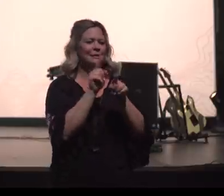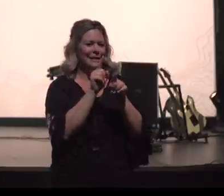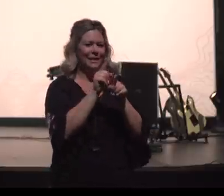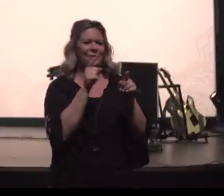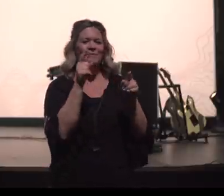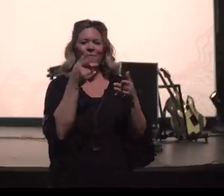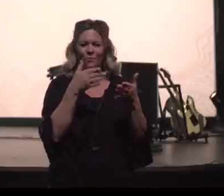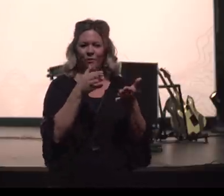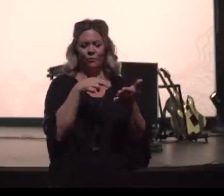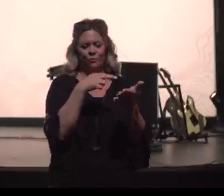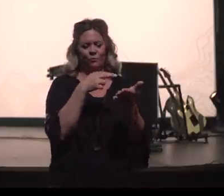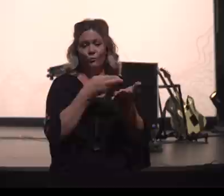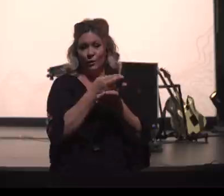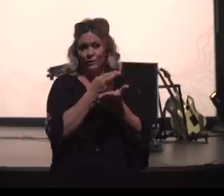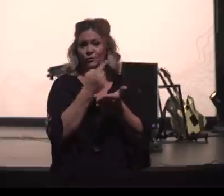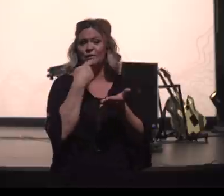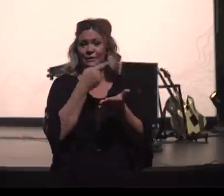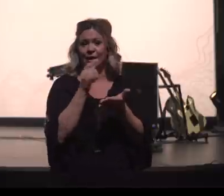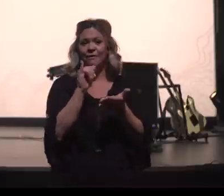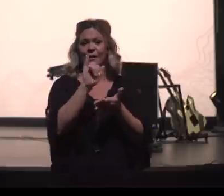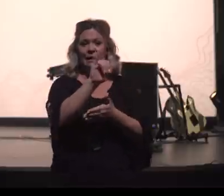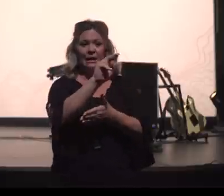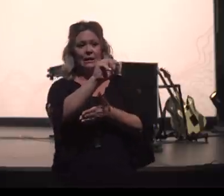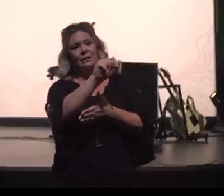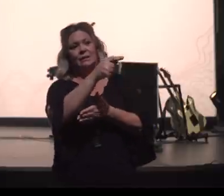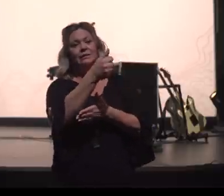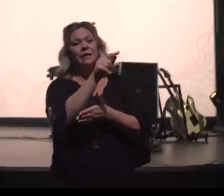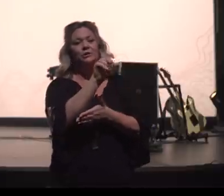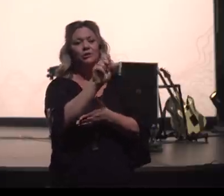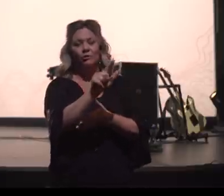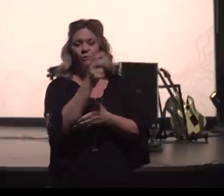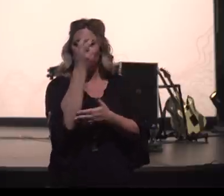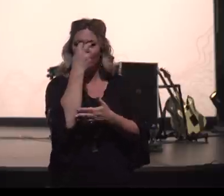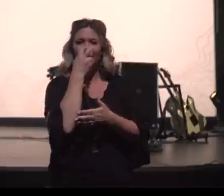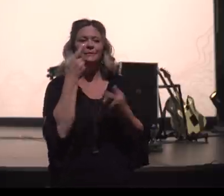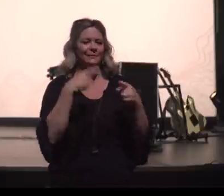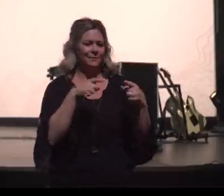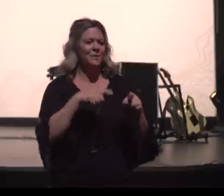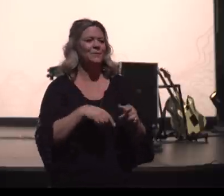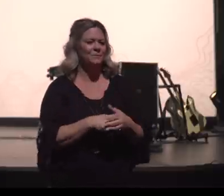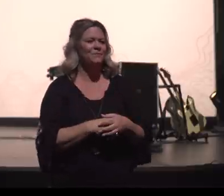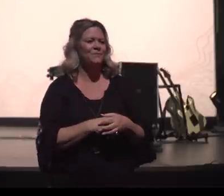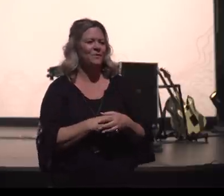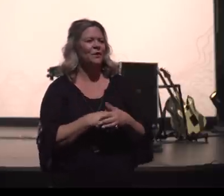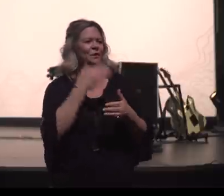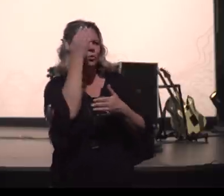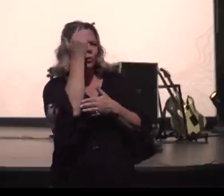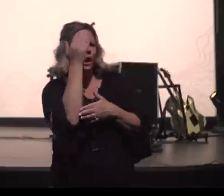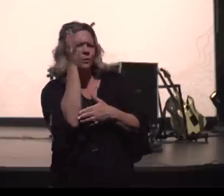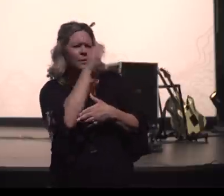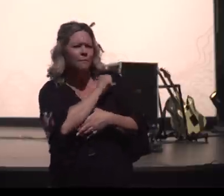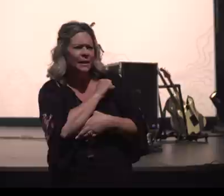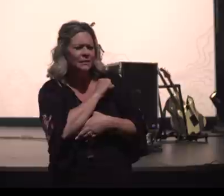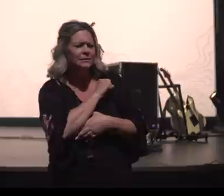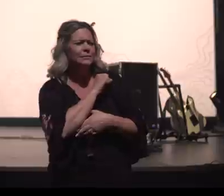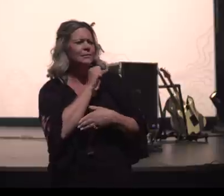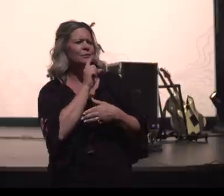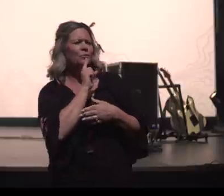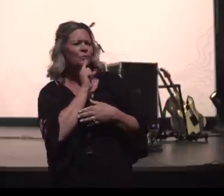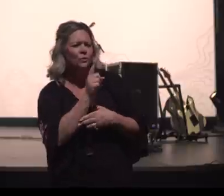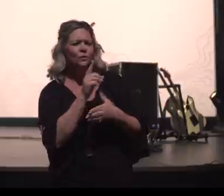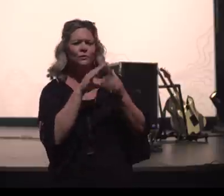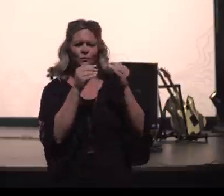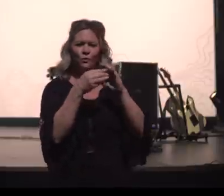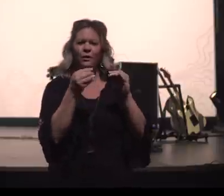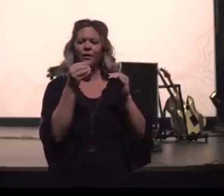us inattentional blindness sets in. Let me put it in words that maybe you can understand. Why do we miss it? Why do so many people miss